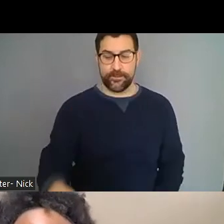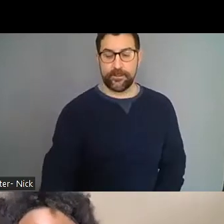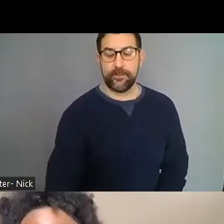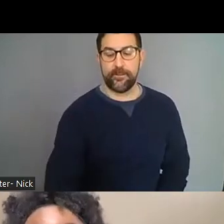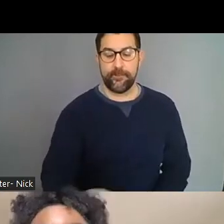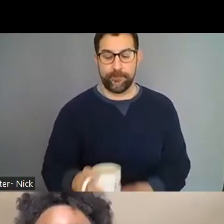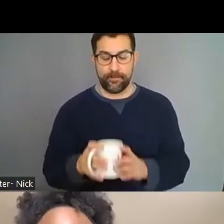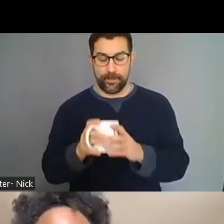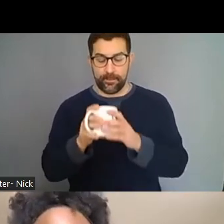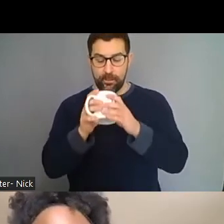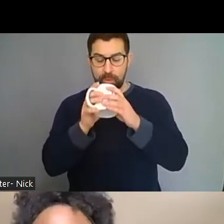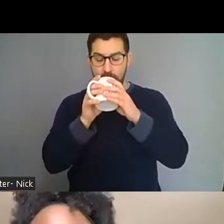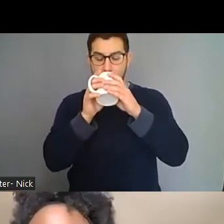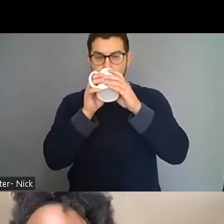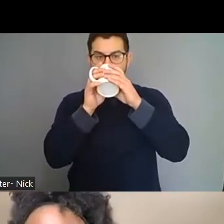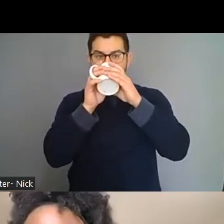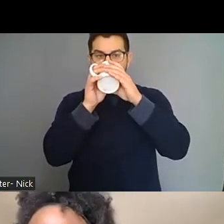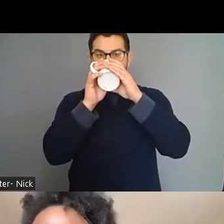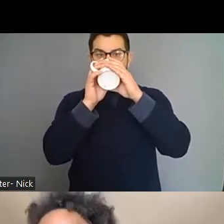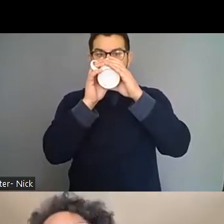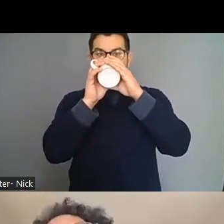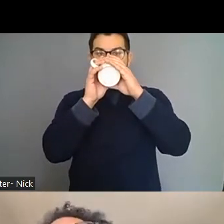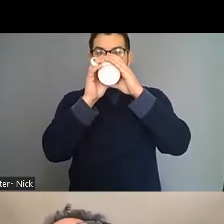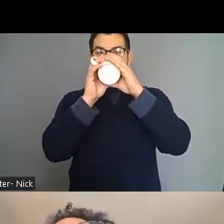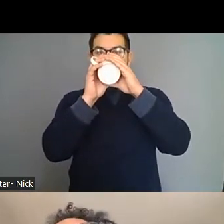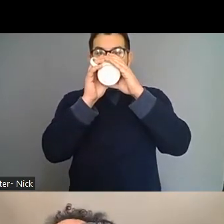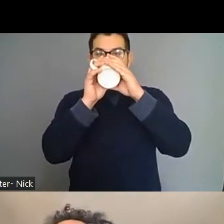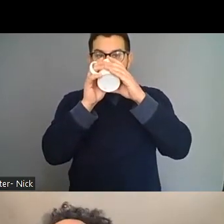constantly fight for the implementation of these things?